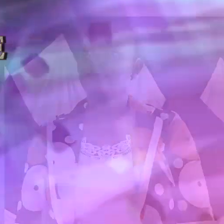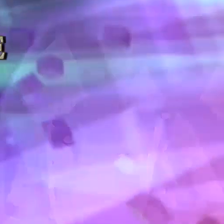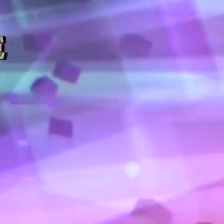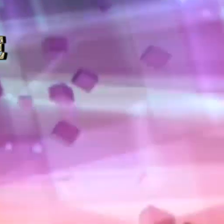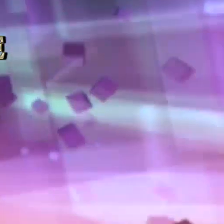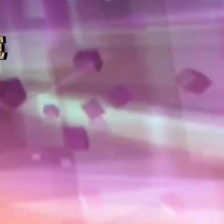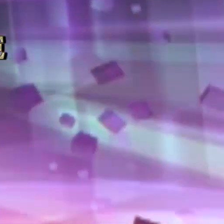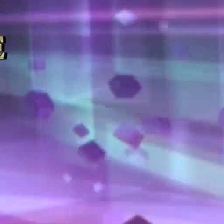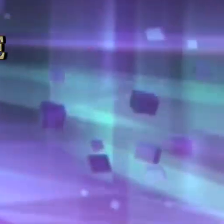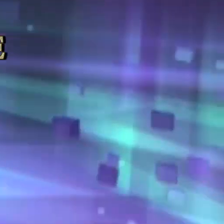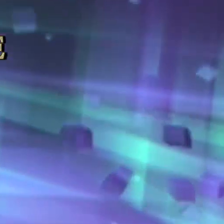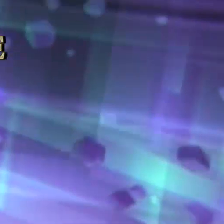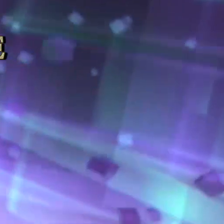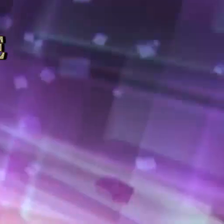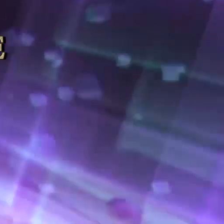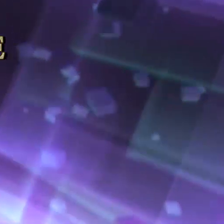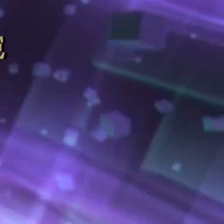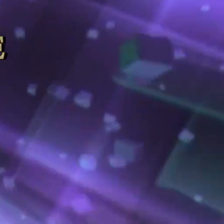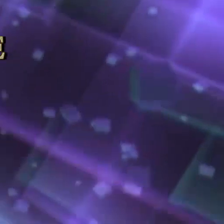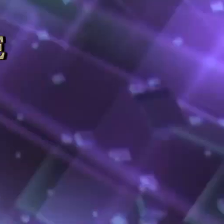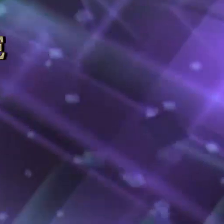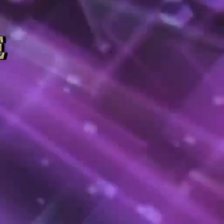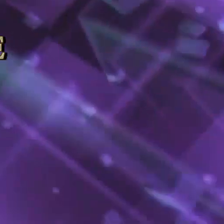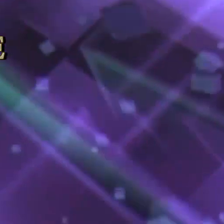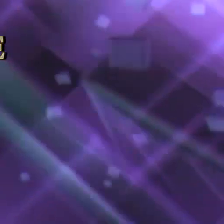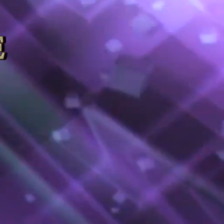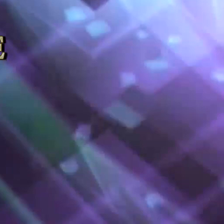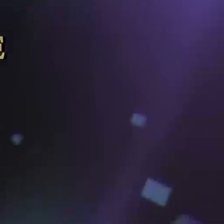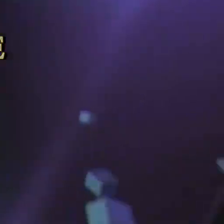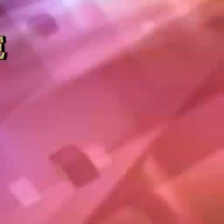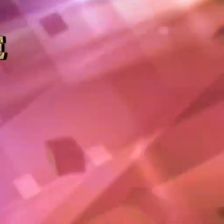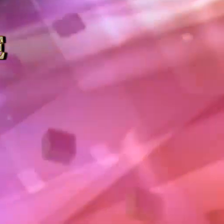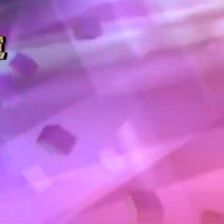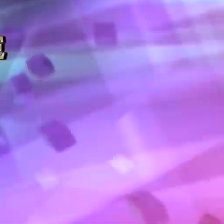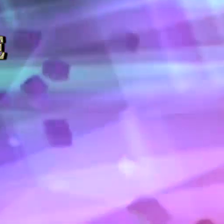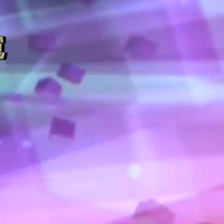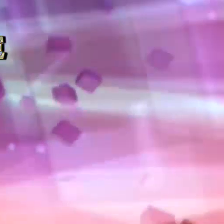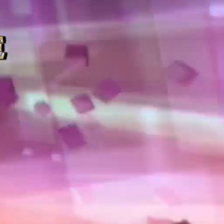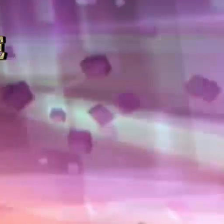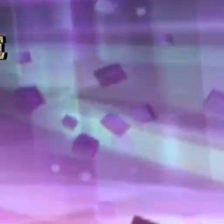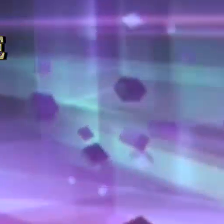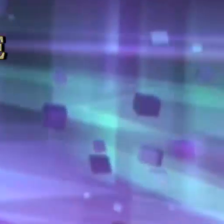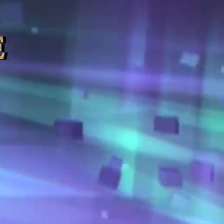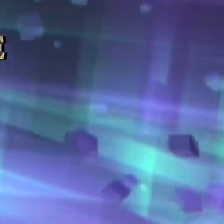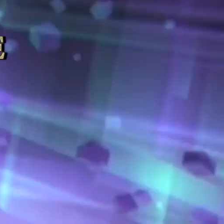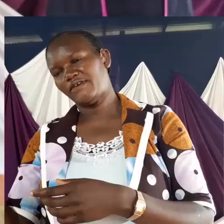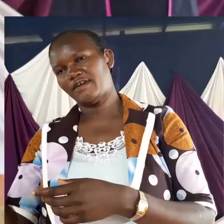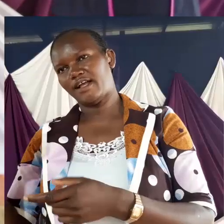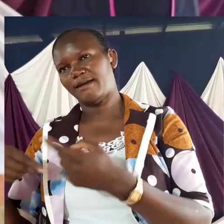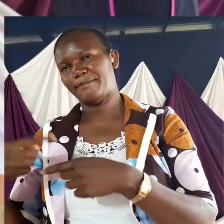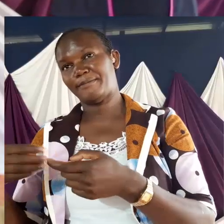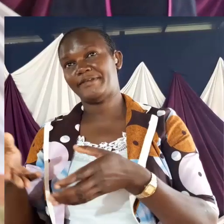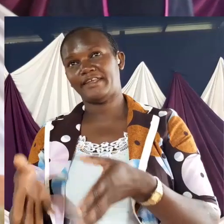Happy Sabbath. Once again, we want to welcome everybody, everyone, to come along in this